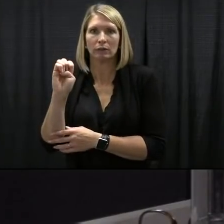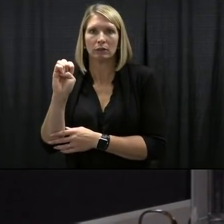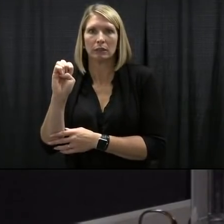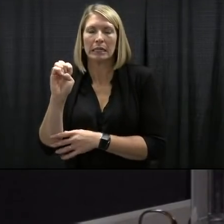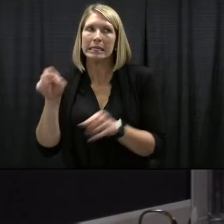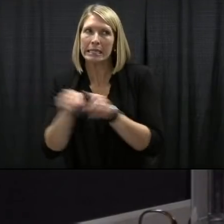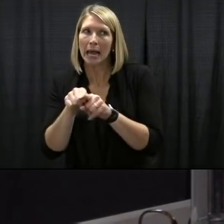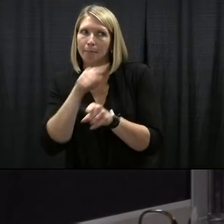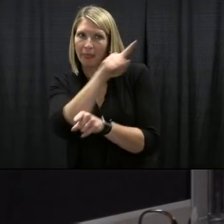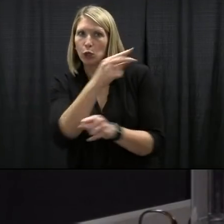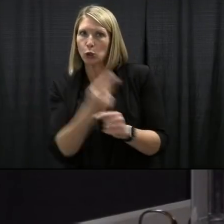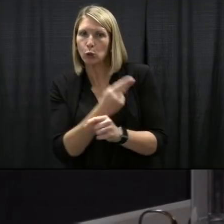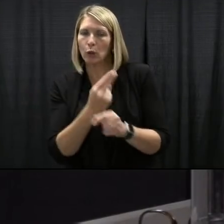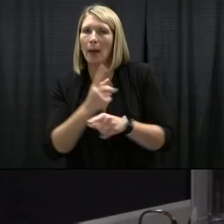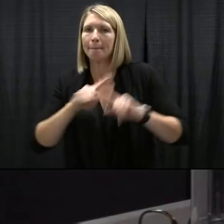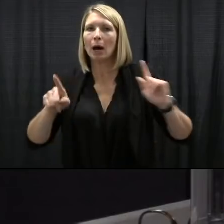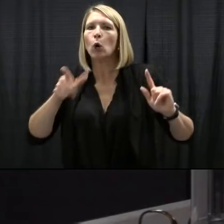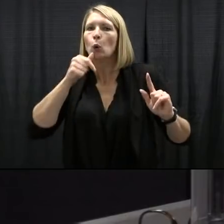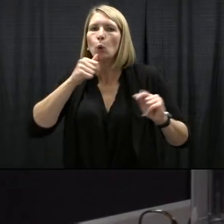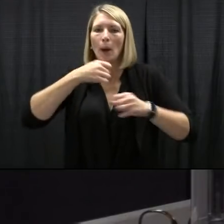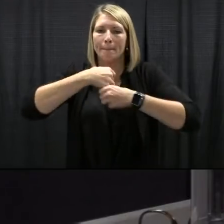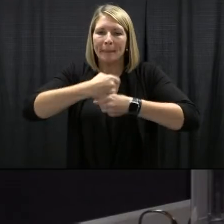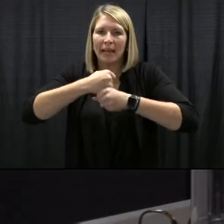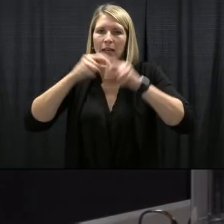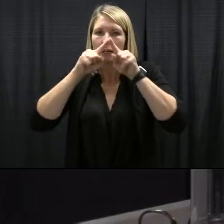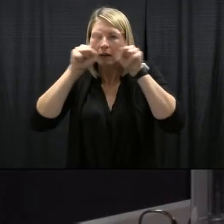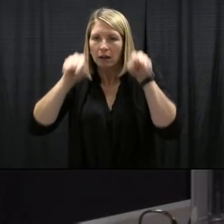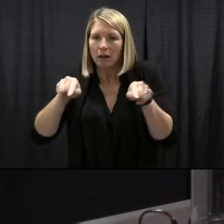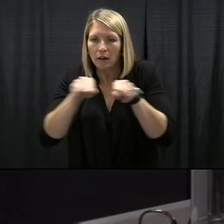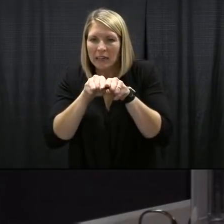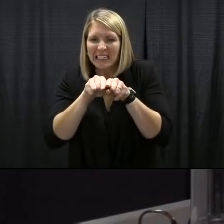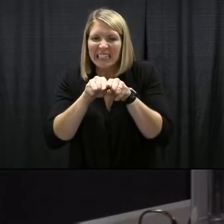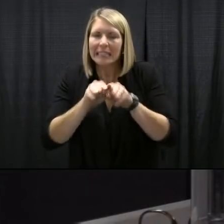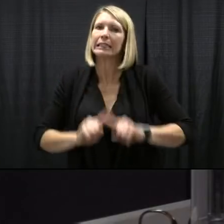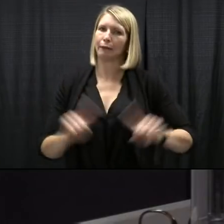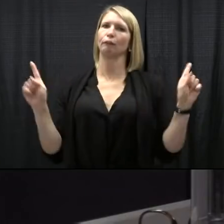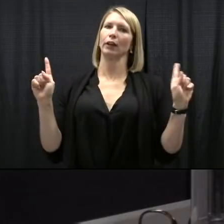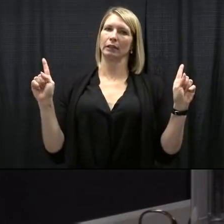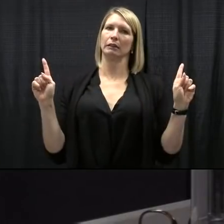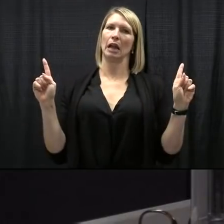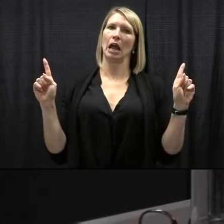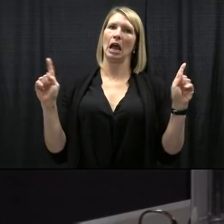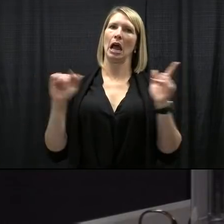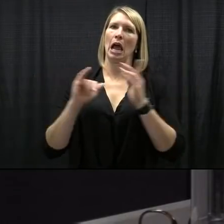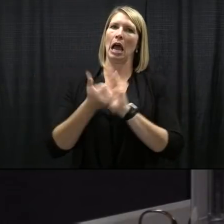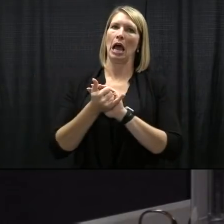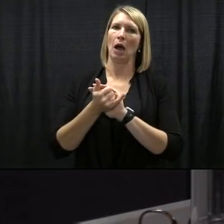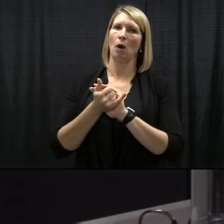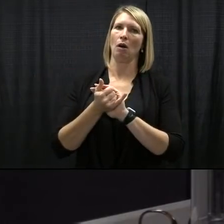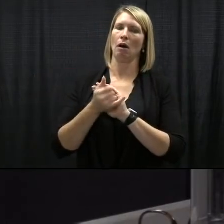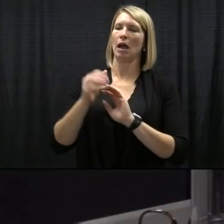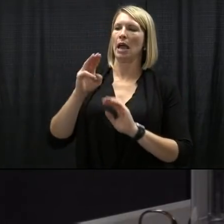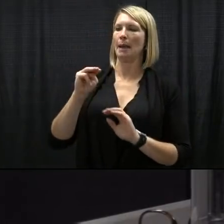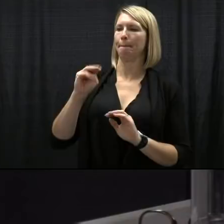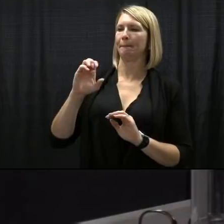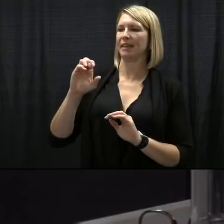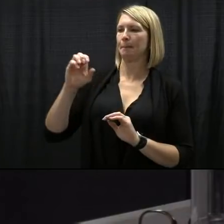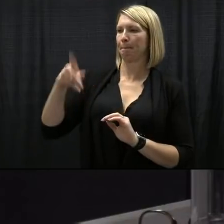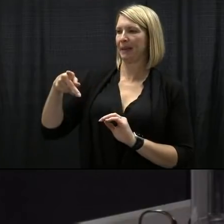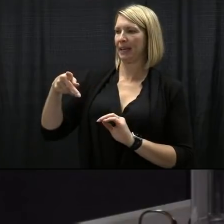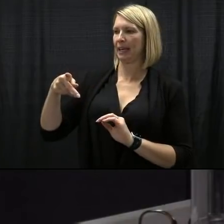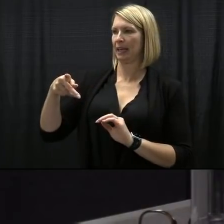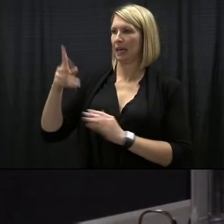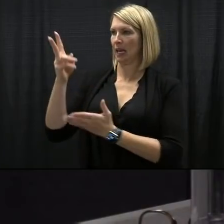code. So the way kind of you generate the MCP card equivalent, my understanding is in Quebec, that's a